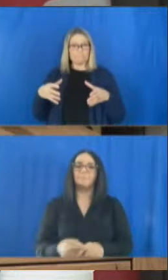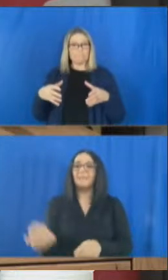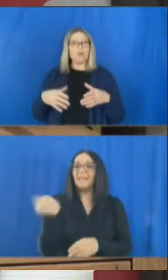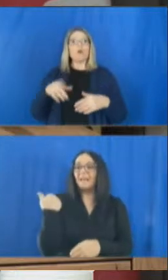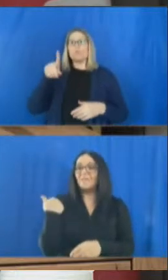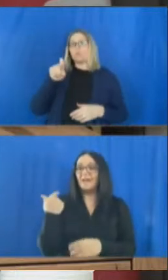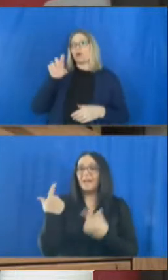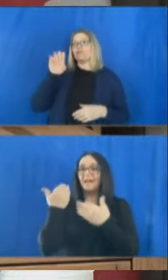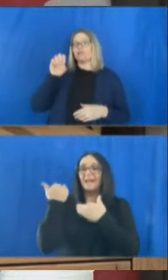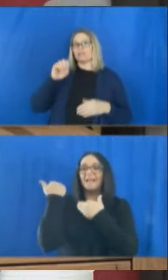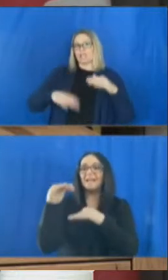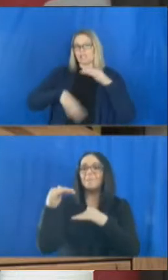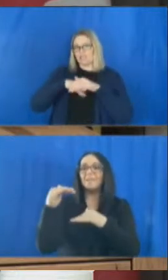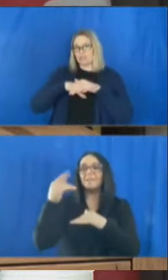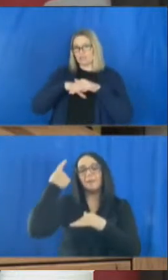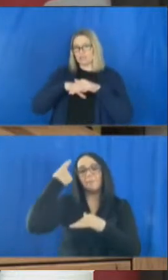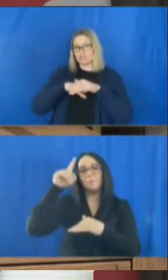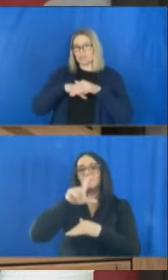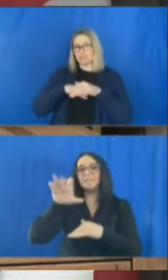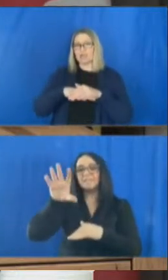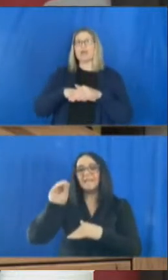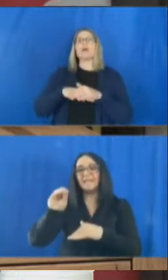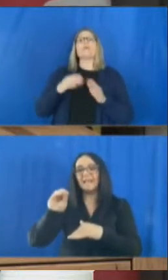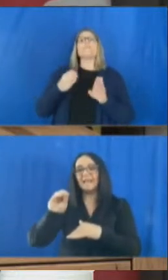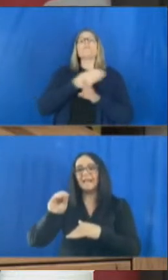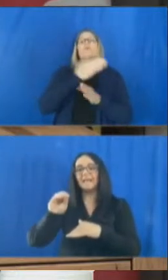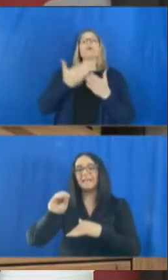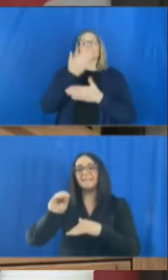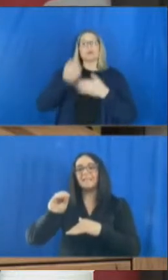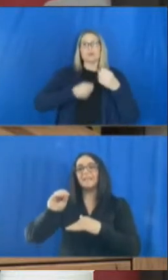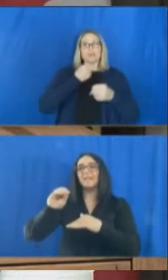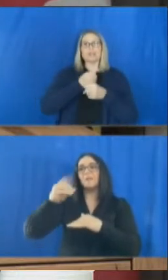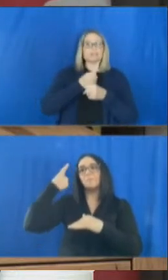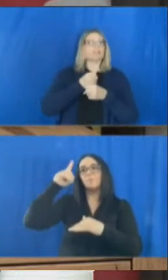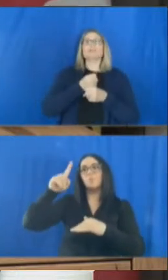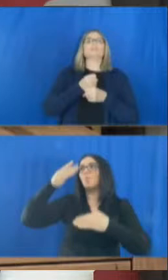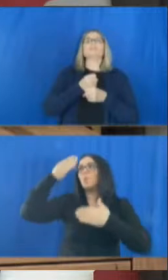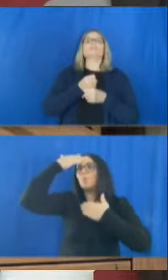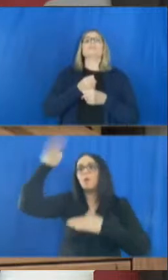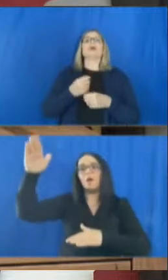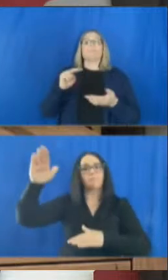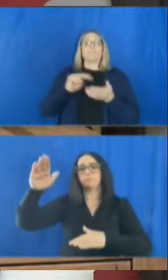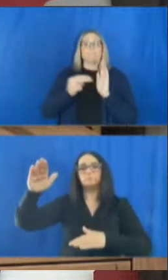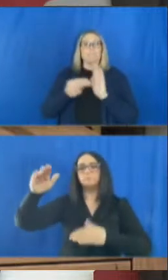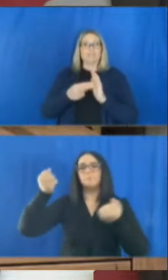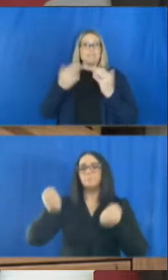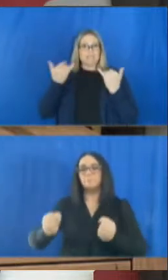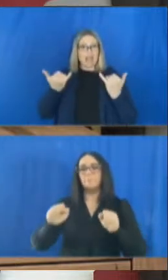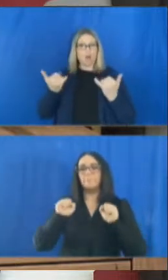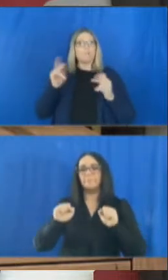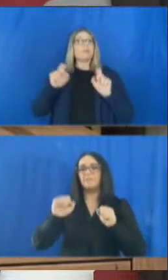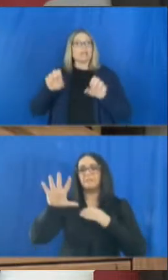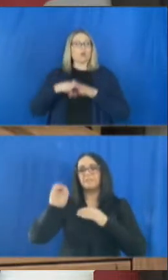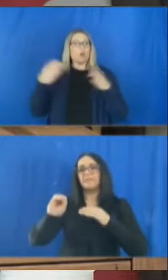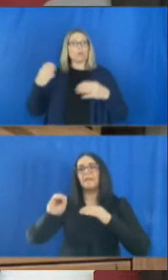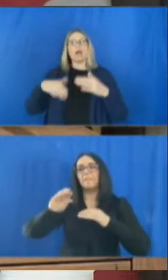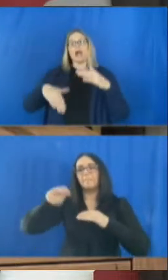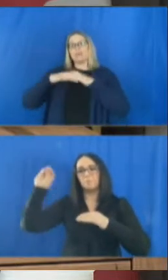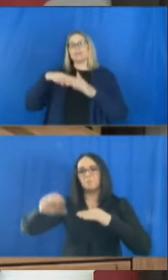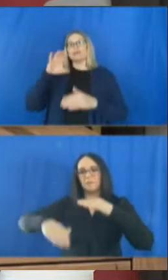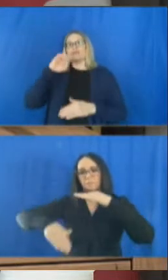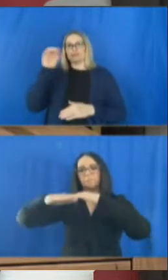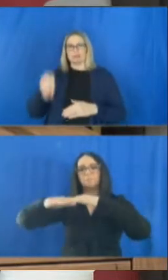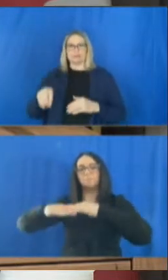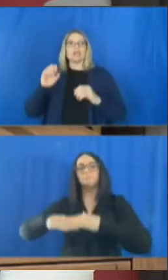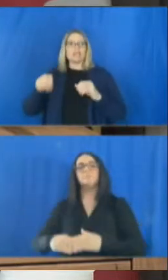proof of full vaccination, and physical distancing of 2 meters. Patrons must remain seated and masks must be worn unless actively eating or